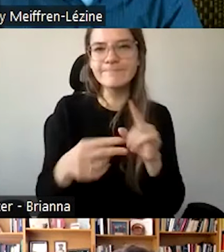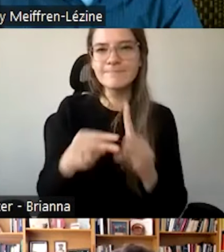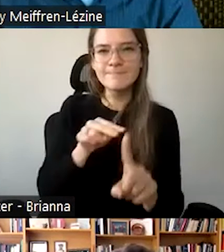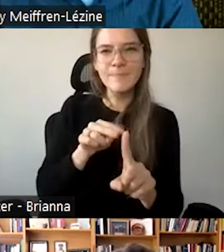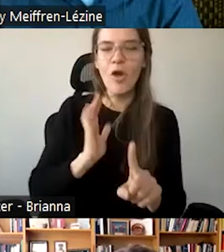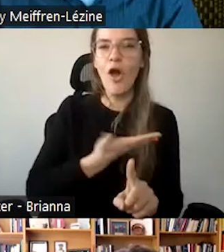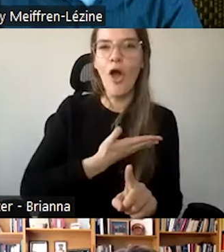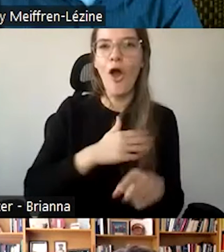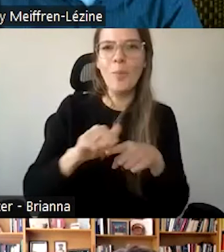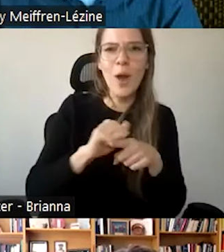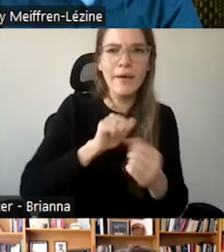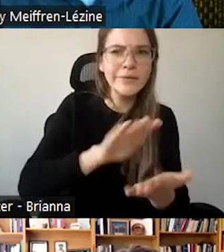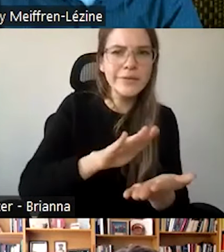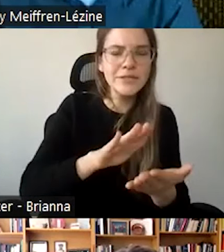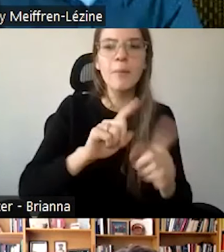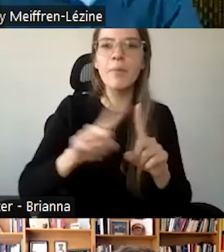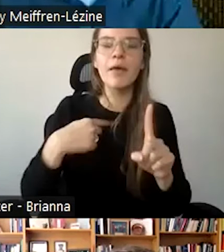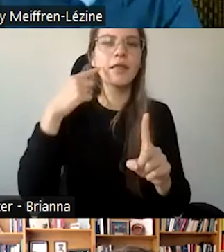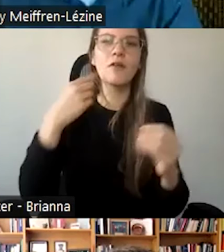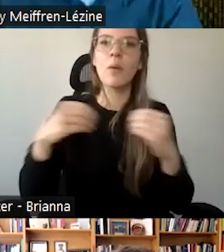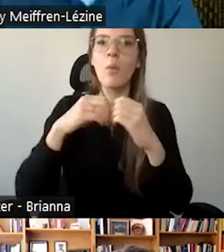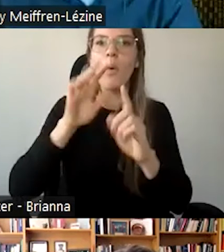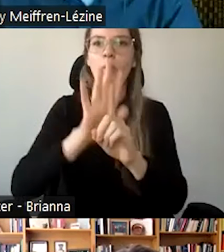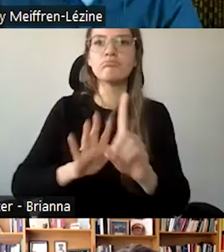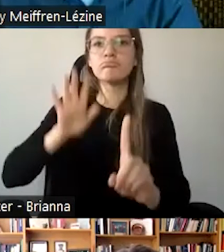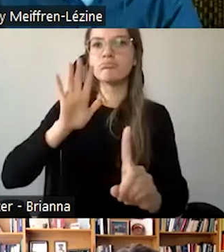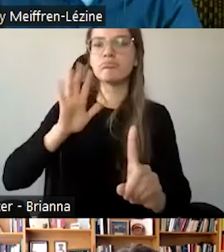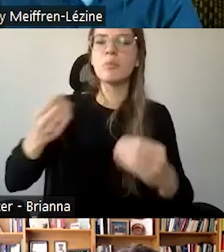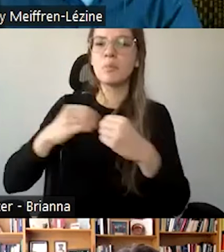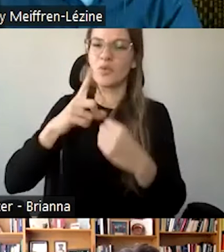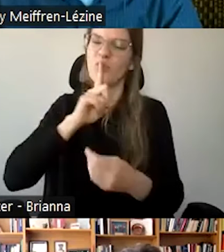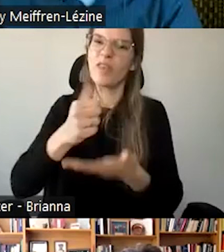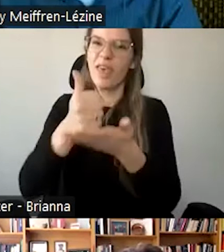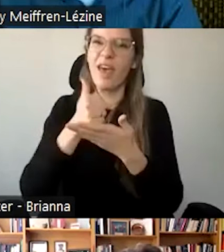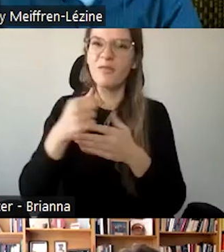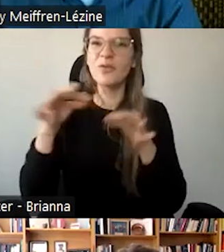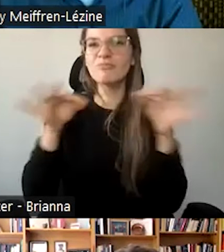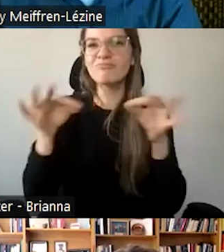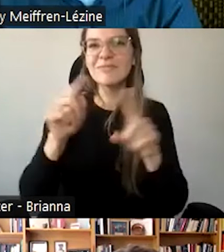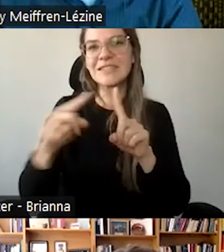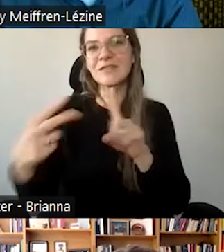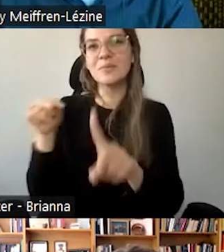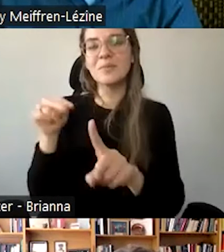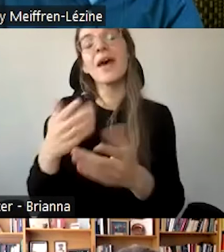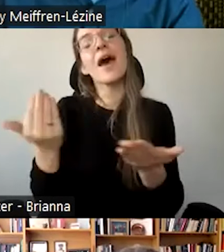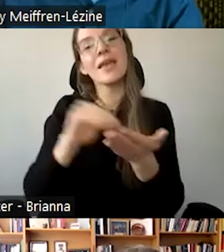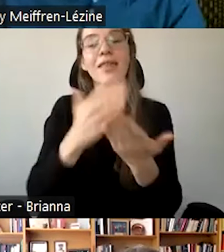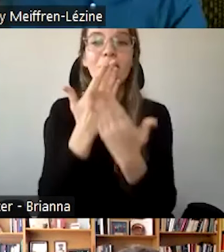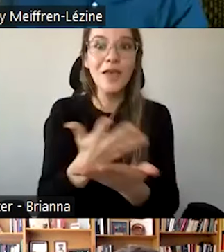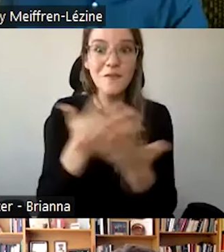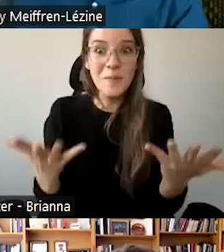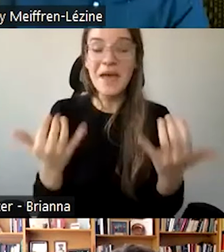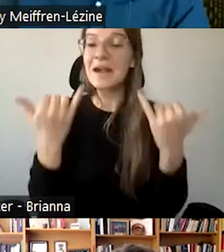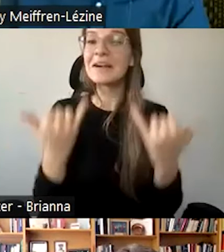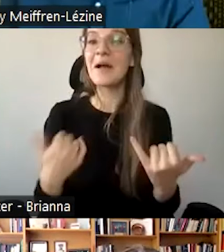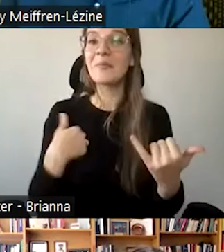zone of practice, but in really important and helpful ways. So again, thank you very much. And with that, we